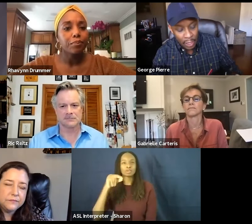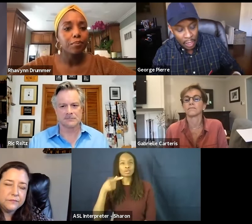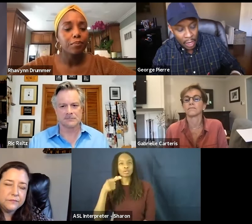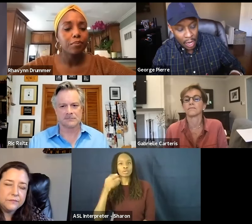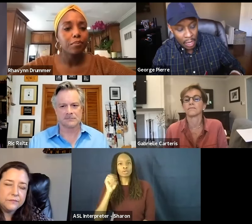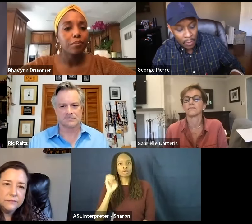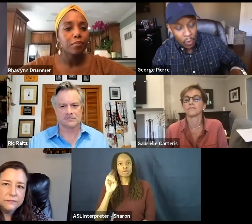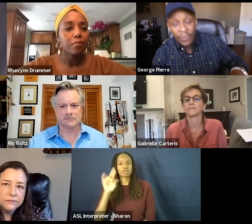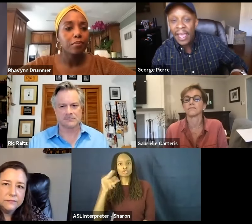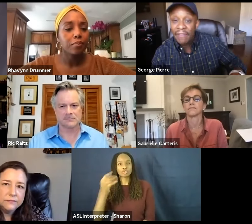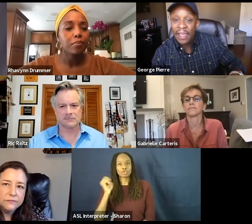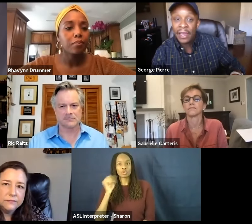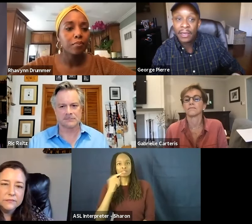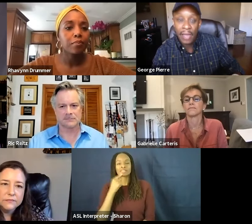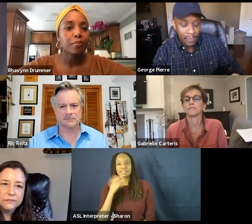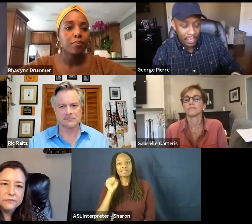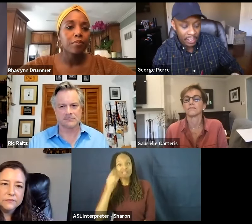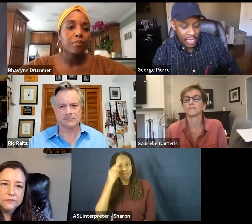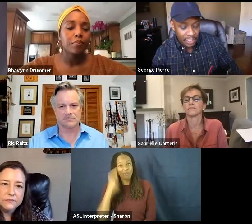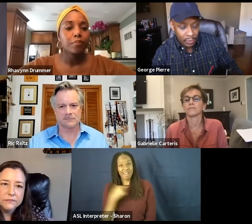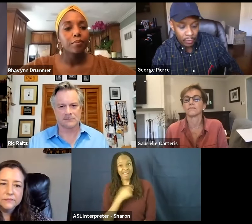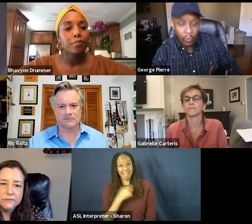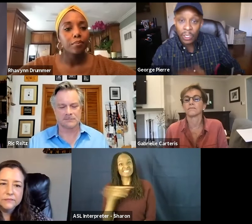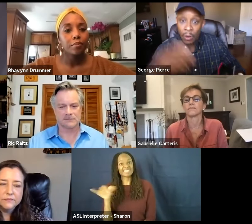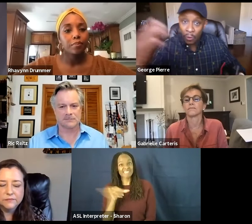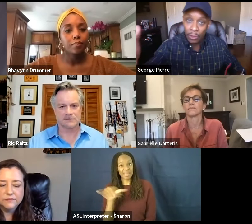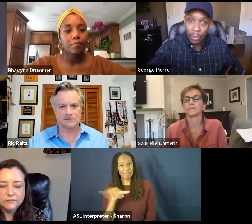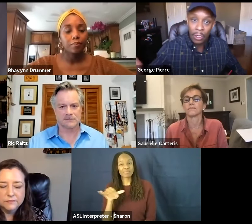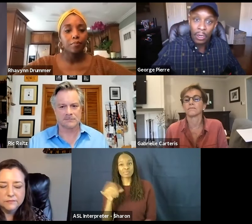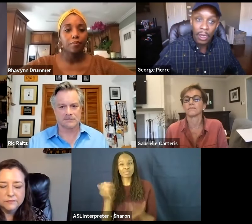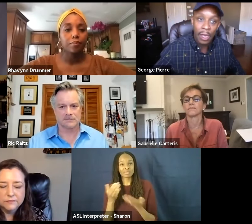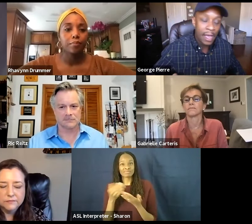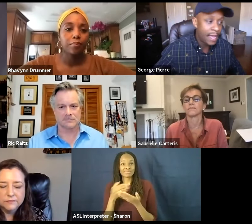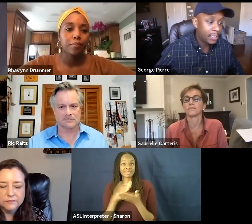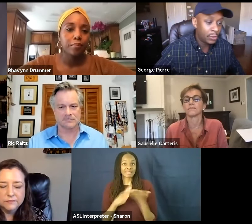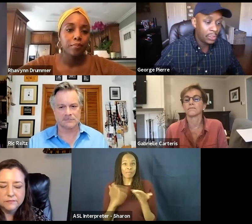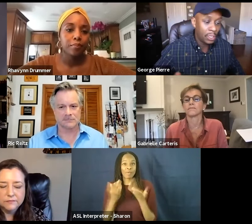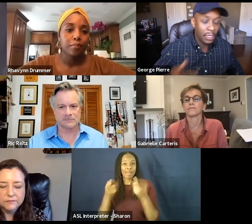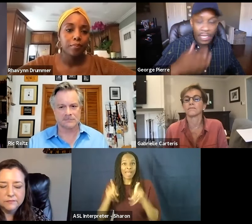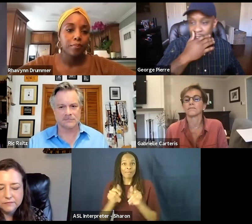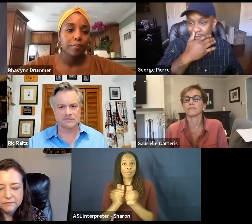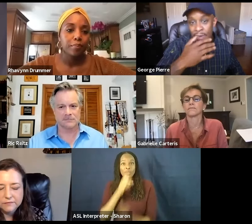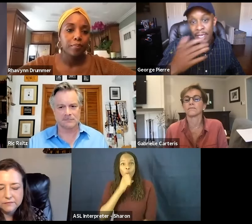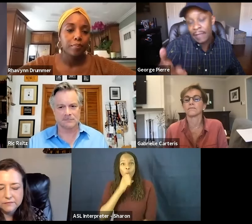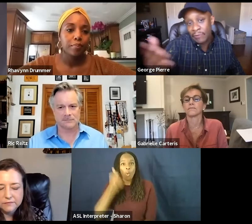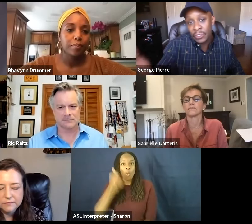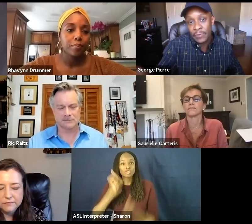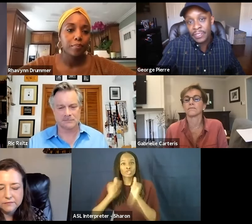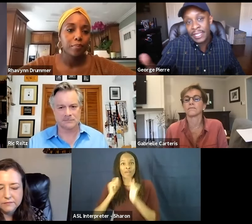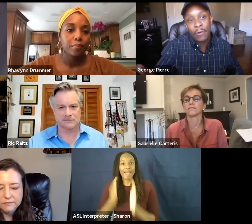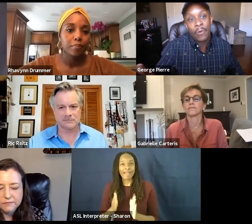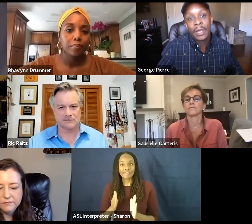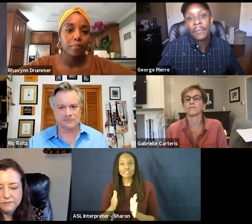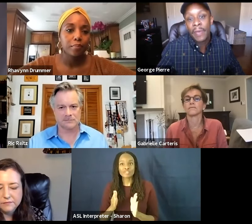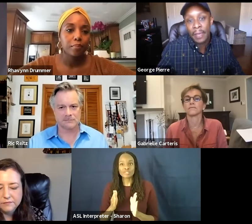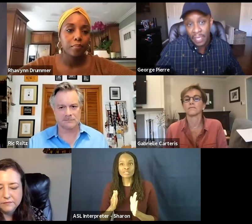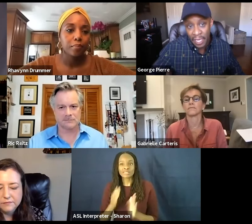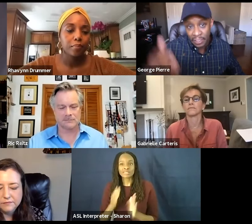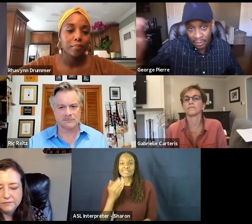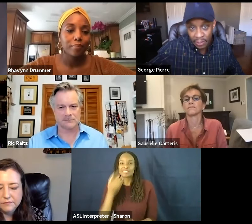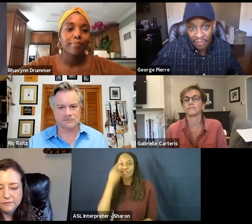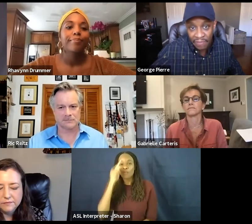same. But what we have had happen is that some with the older actors, they say they're not, like for a series, they say they don't want to come